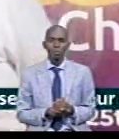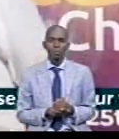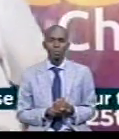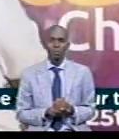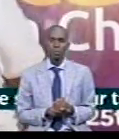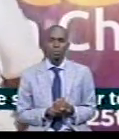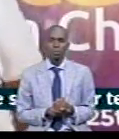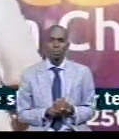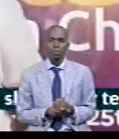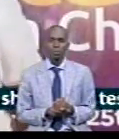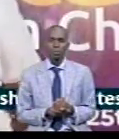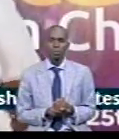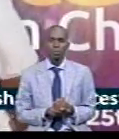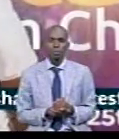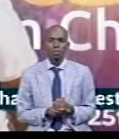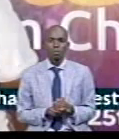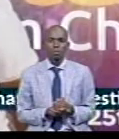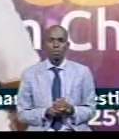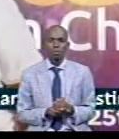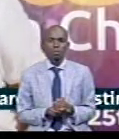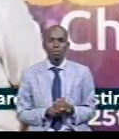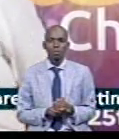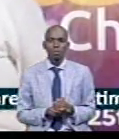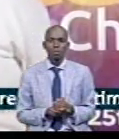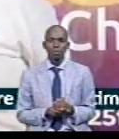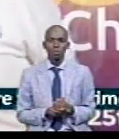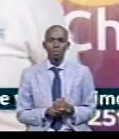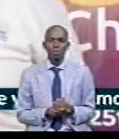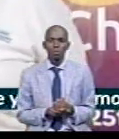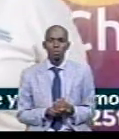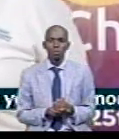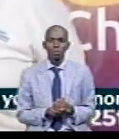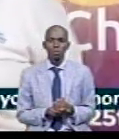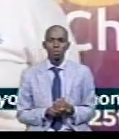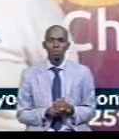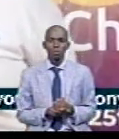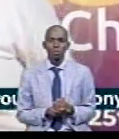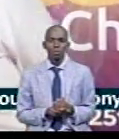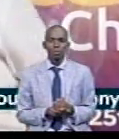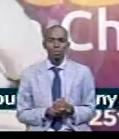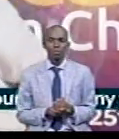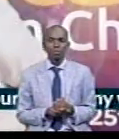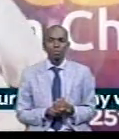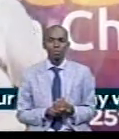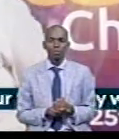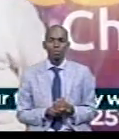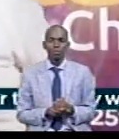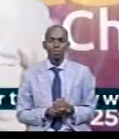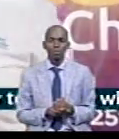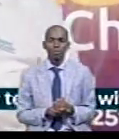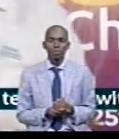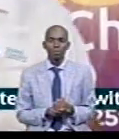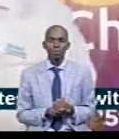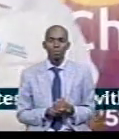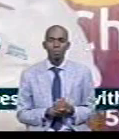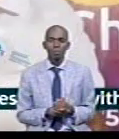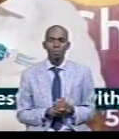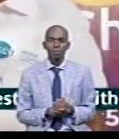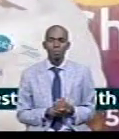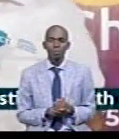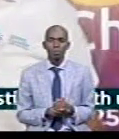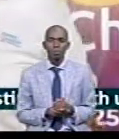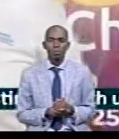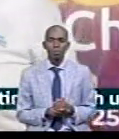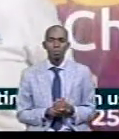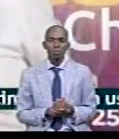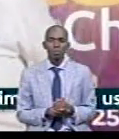don't tell you one and a year. I can't say, farm him home. And I'll be catching him, he said. Was all be continue. Mimbra, I'm in finding